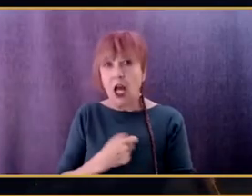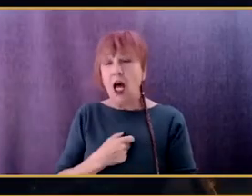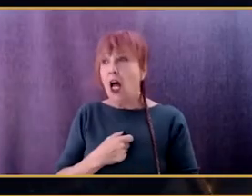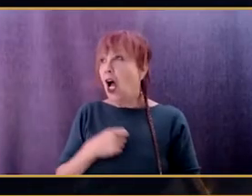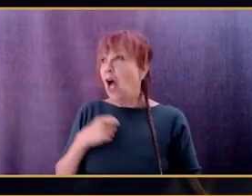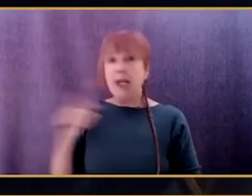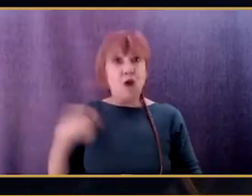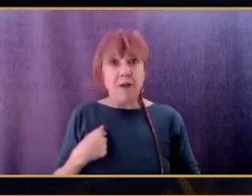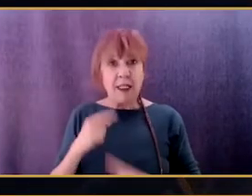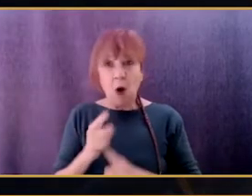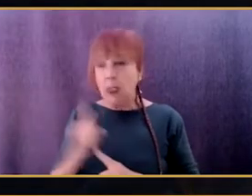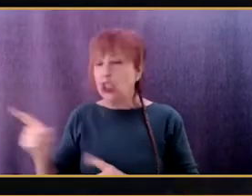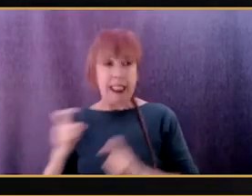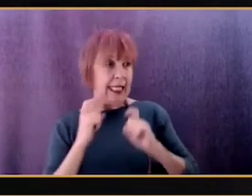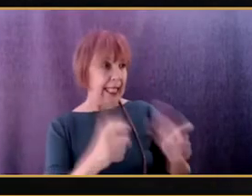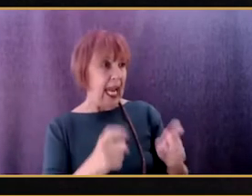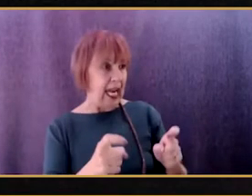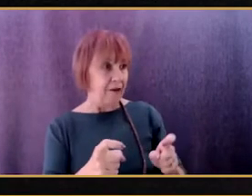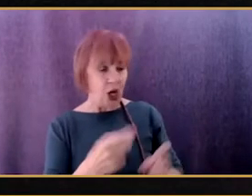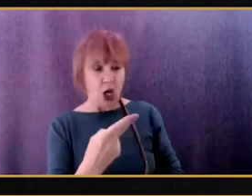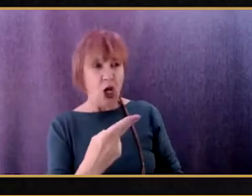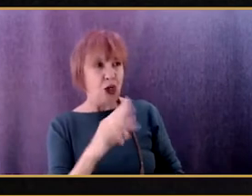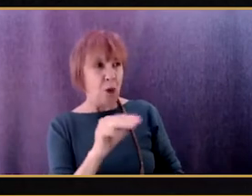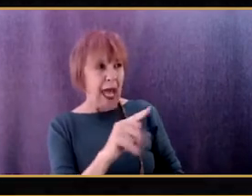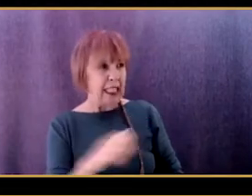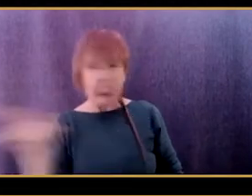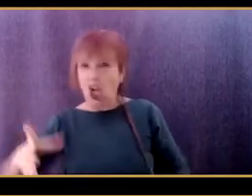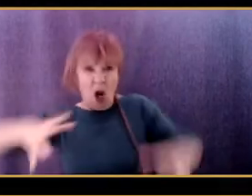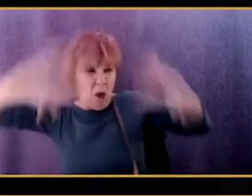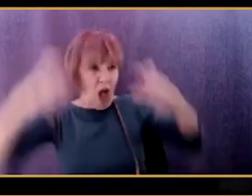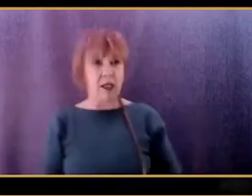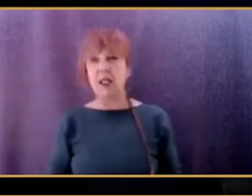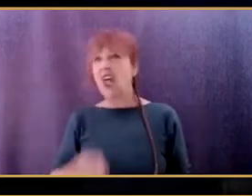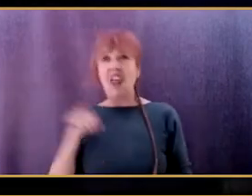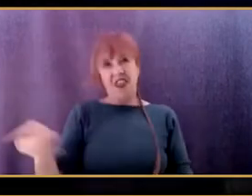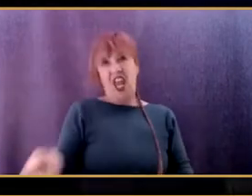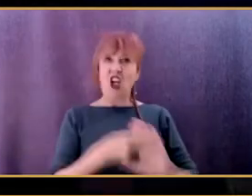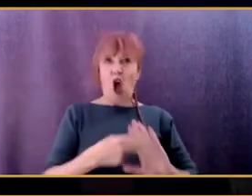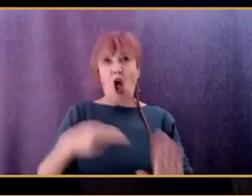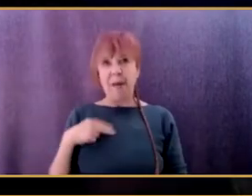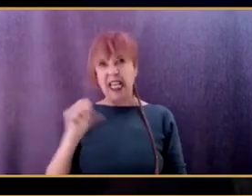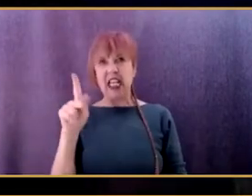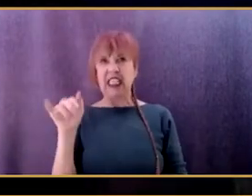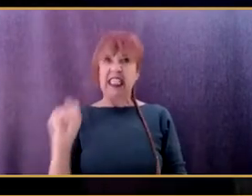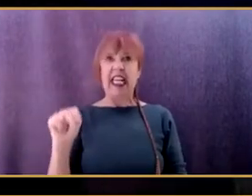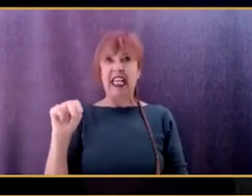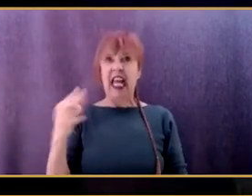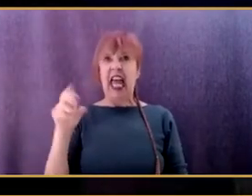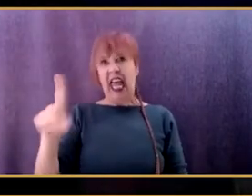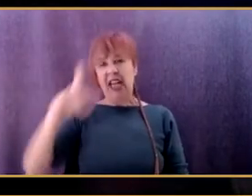this moment where she gave humanity to such a monstrosity They call me Skinhead